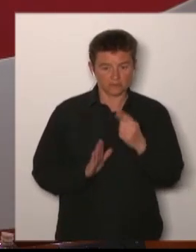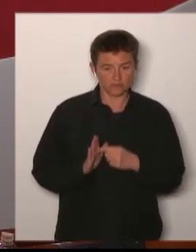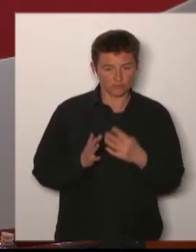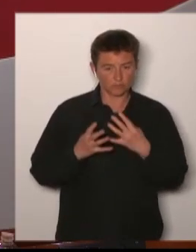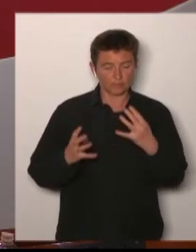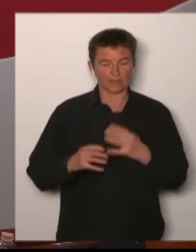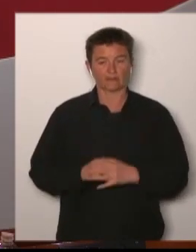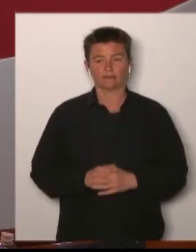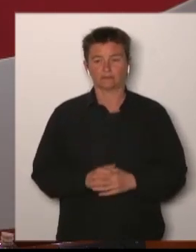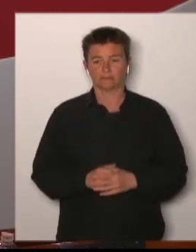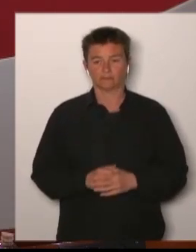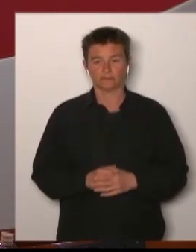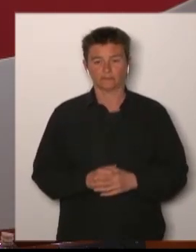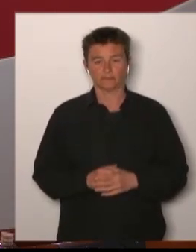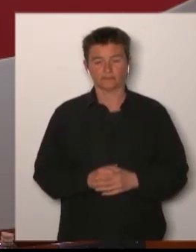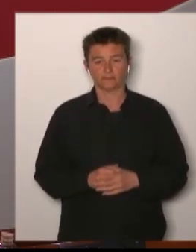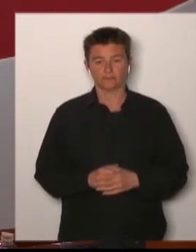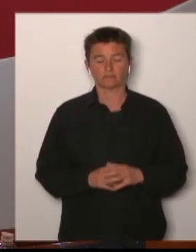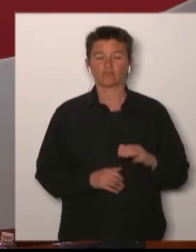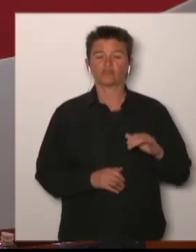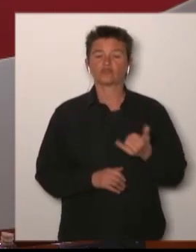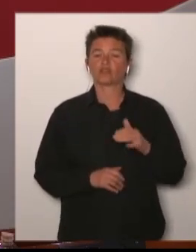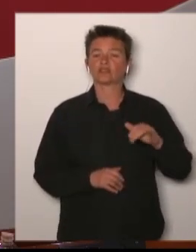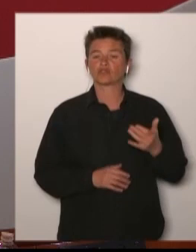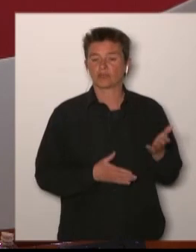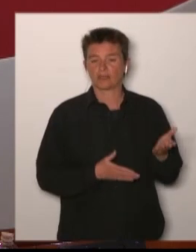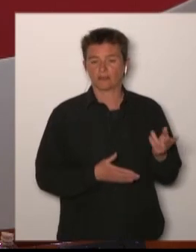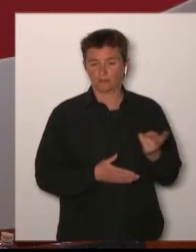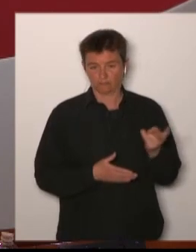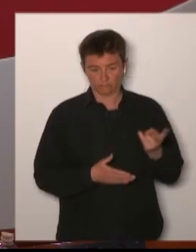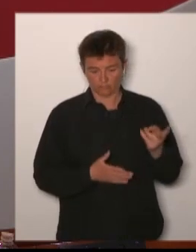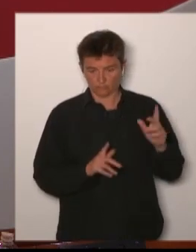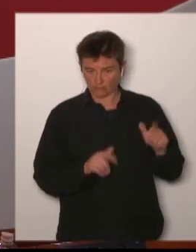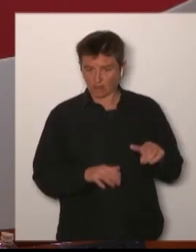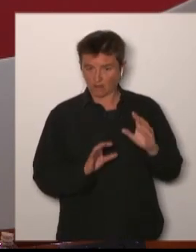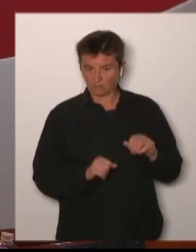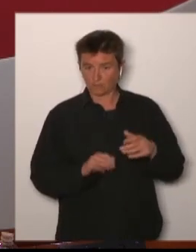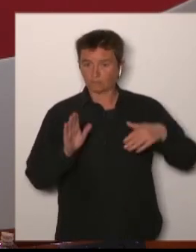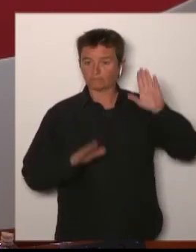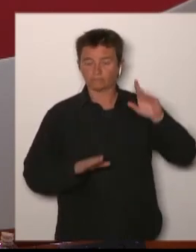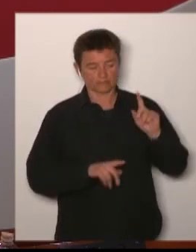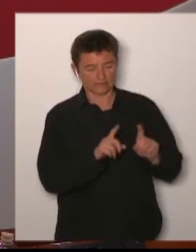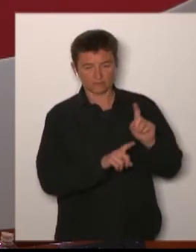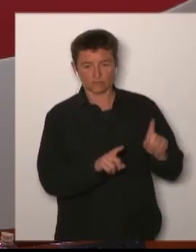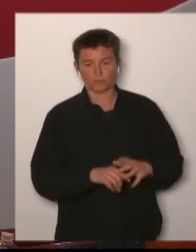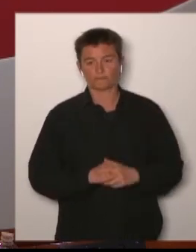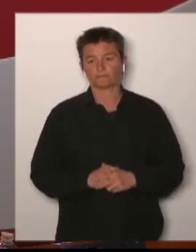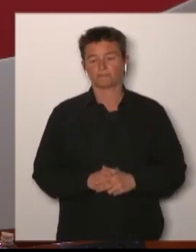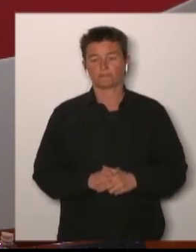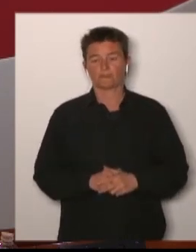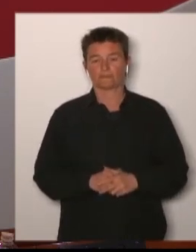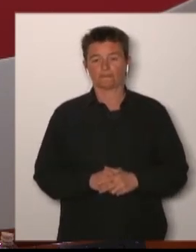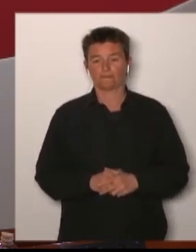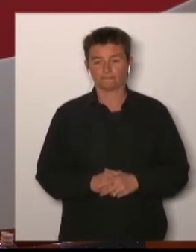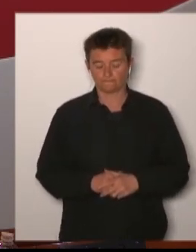and Joanna. If you have, you can raise your hand, like it's the same rule that from the beginning of the day,